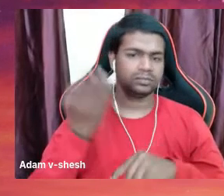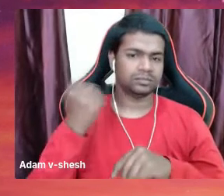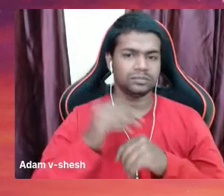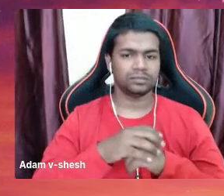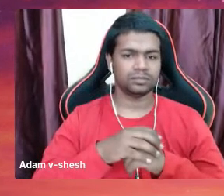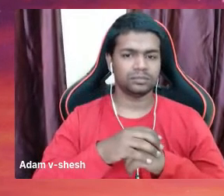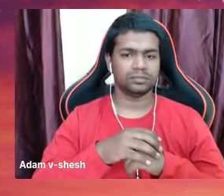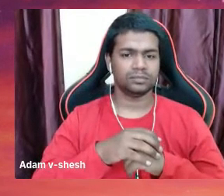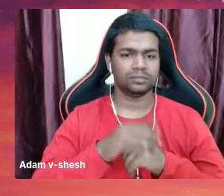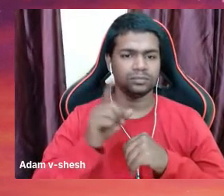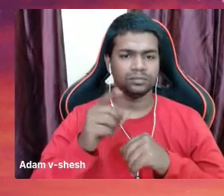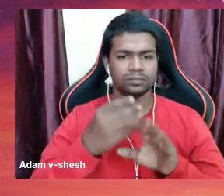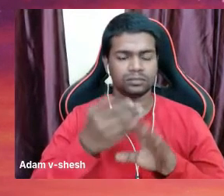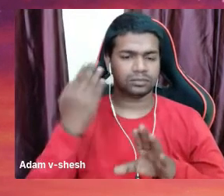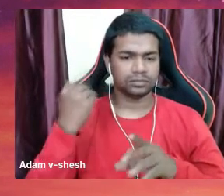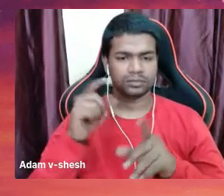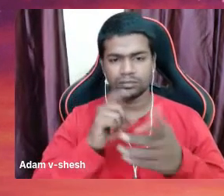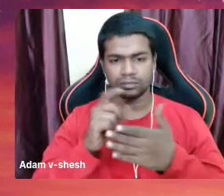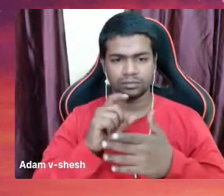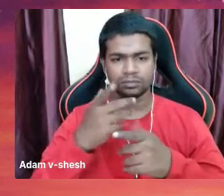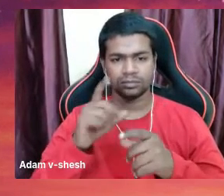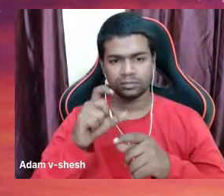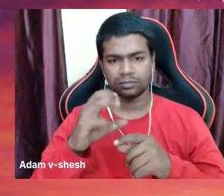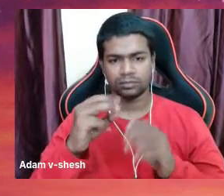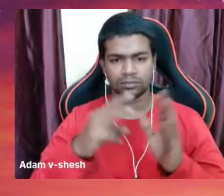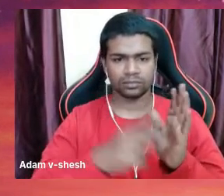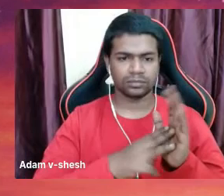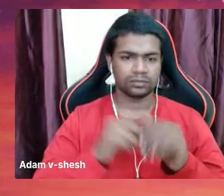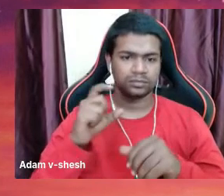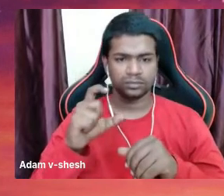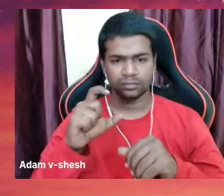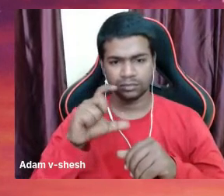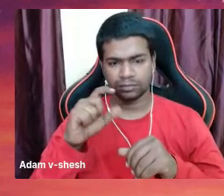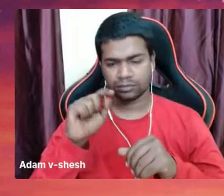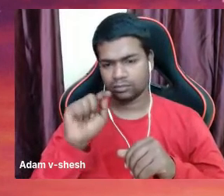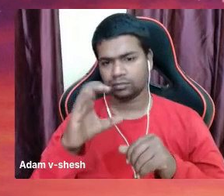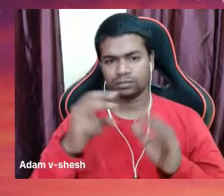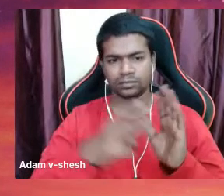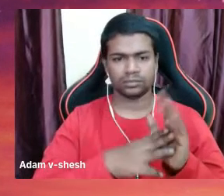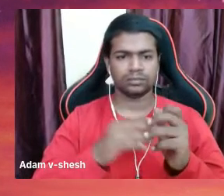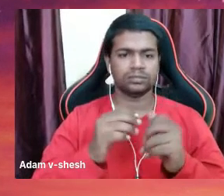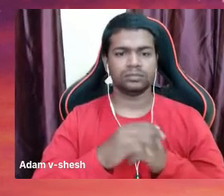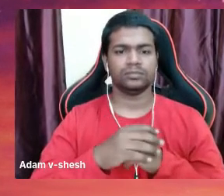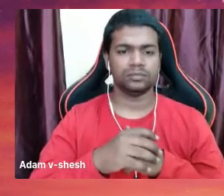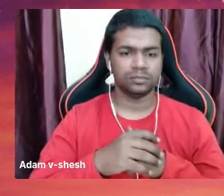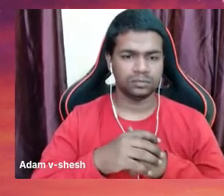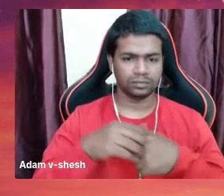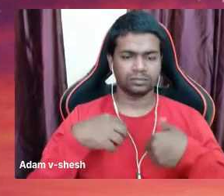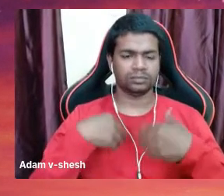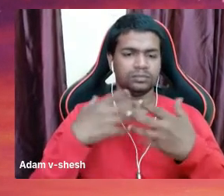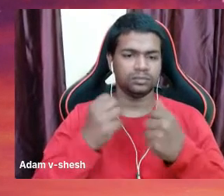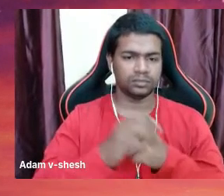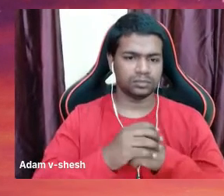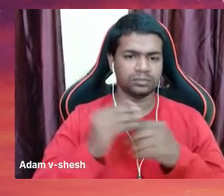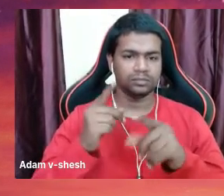many years ago, I entered college a few years after the dot-com boom. I used to always reminisce about the fact that I wish I was just a